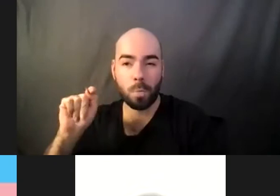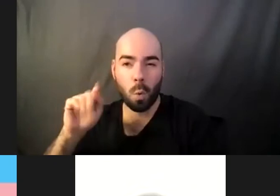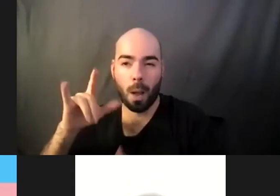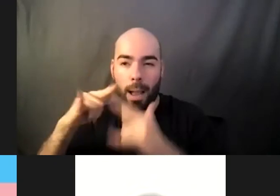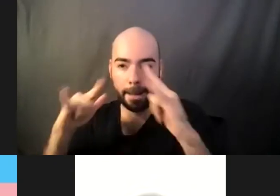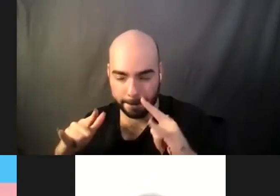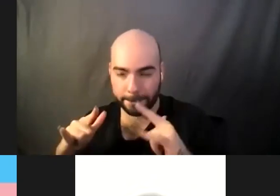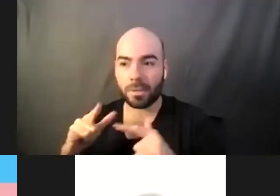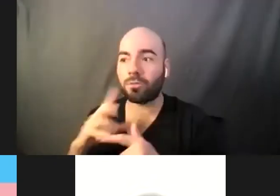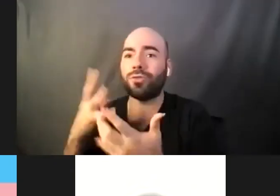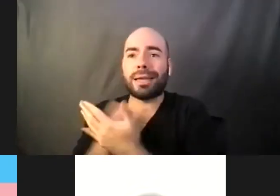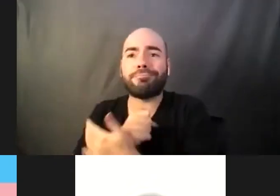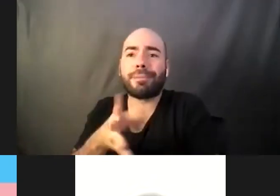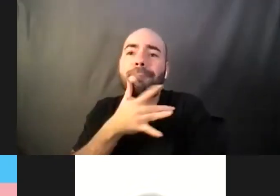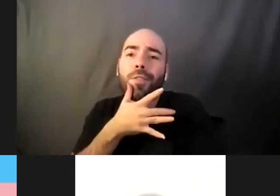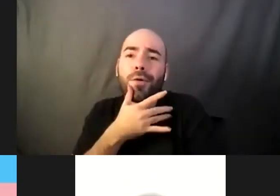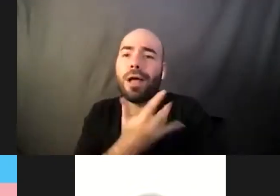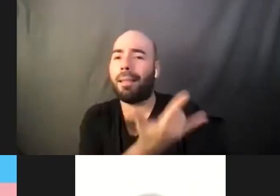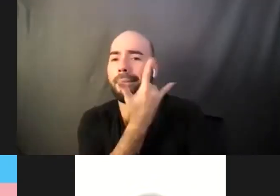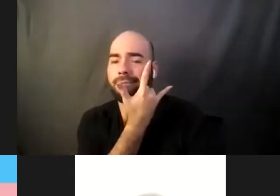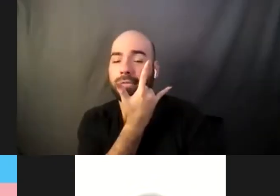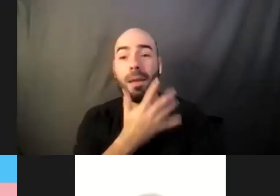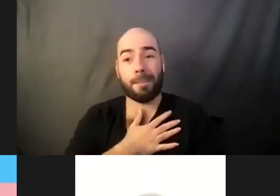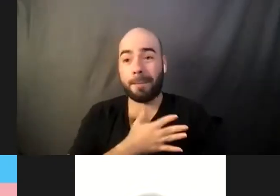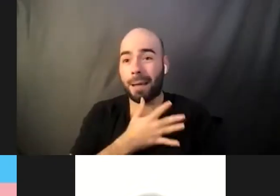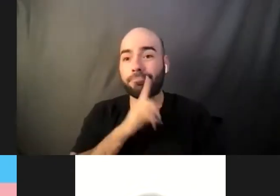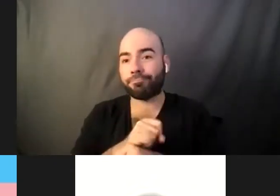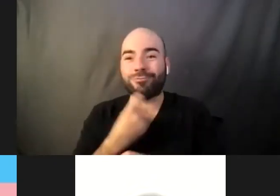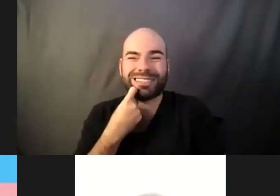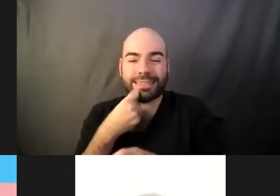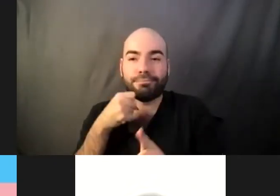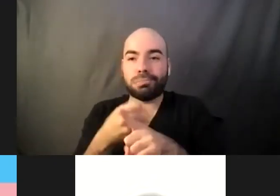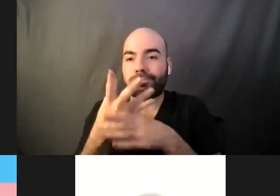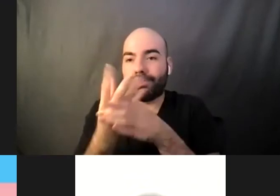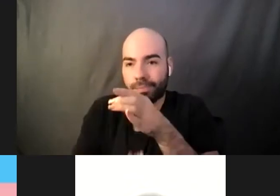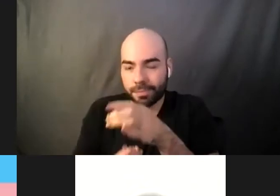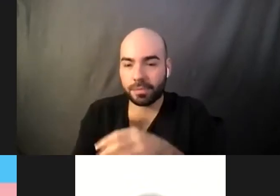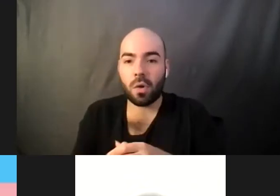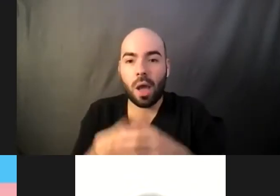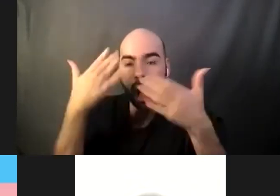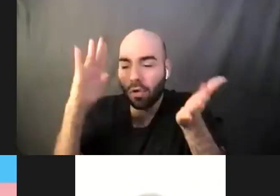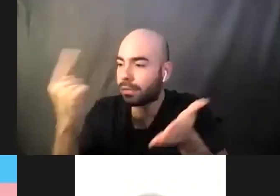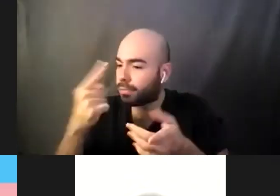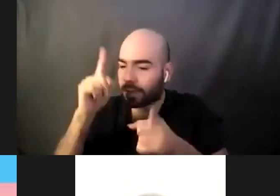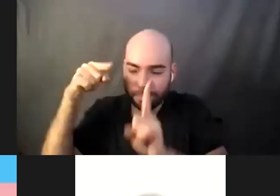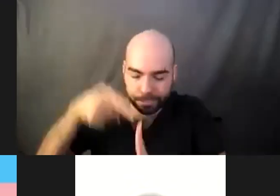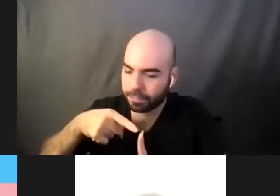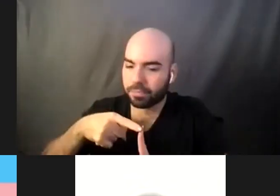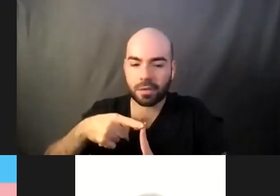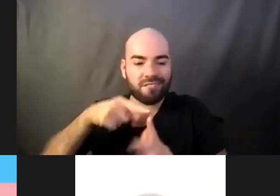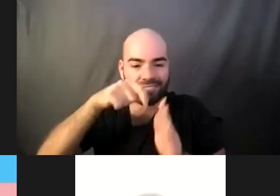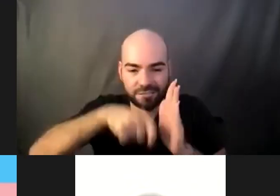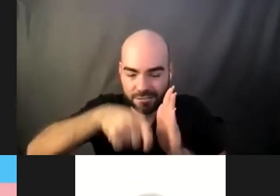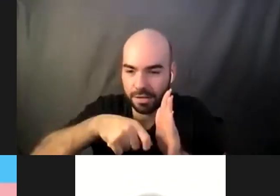recently passed. And I don't know, like something about filmmaking for me has to be